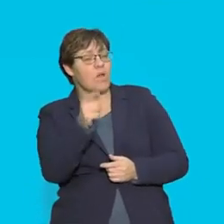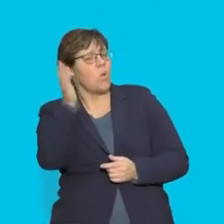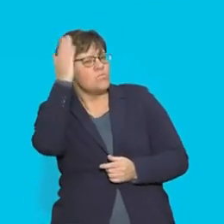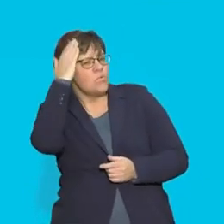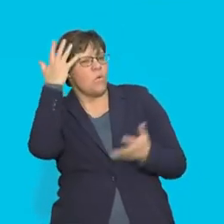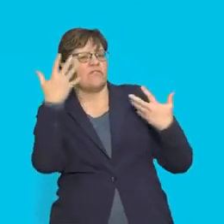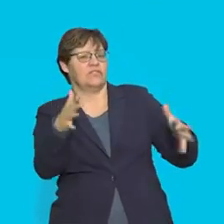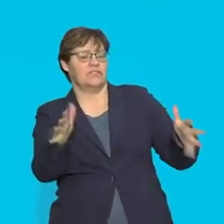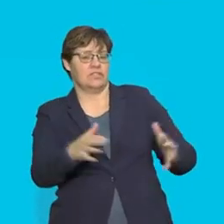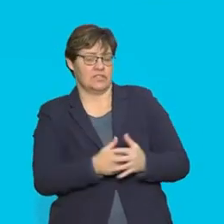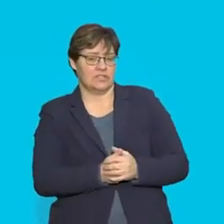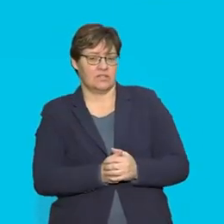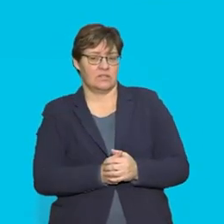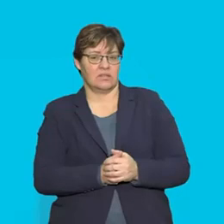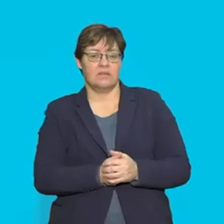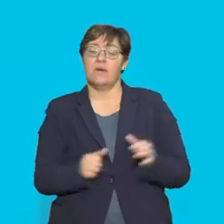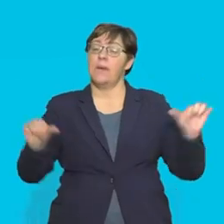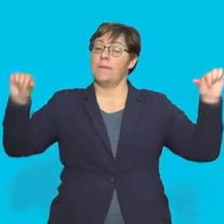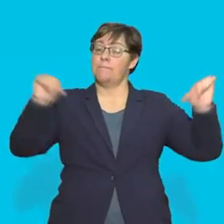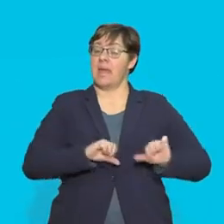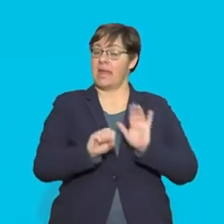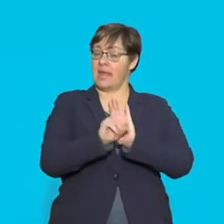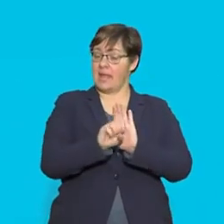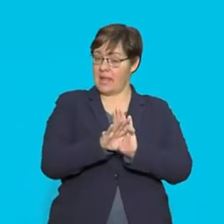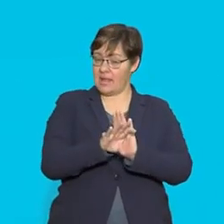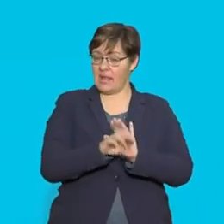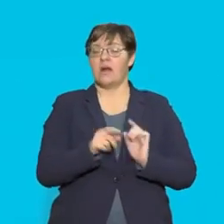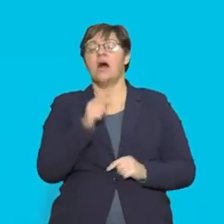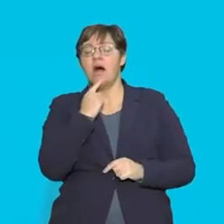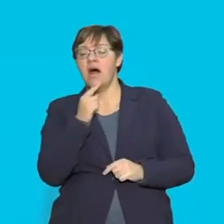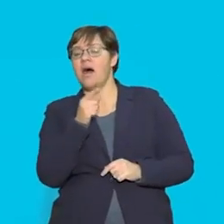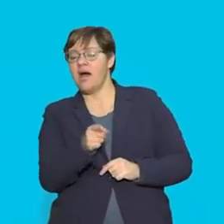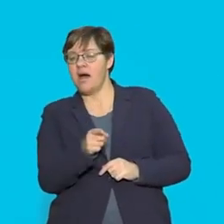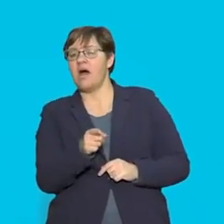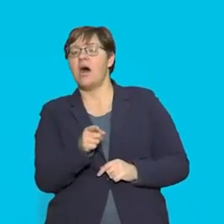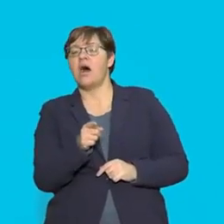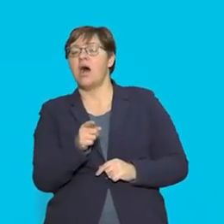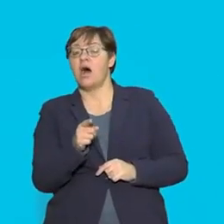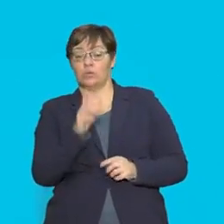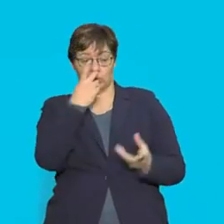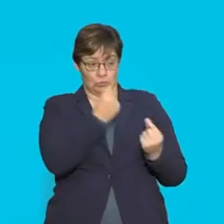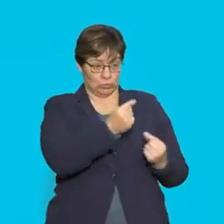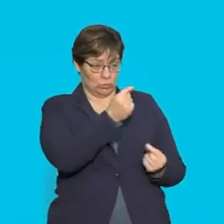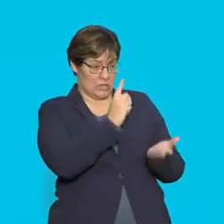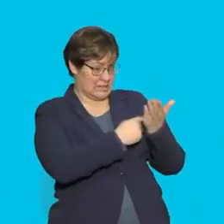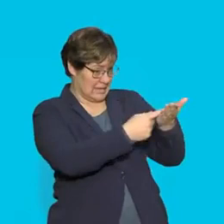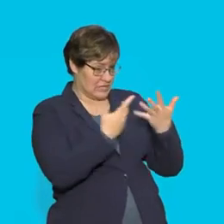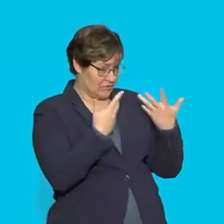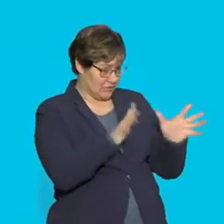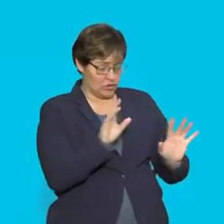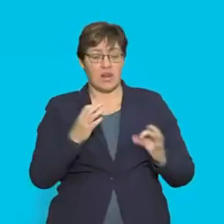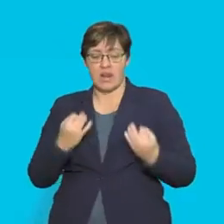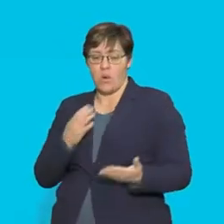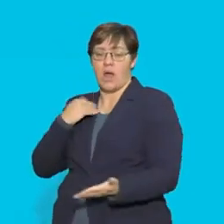is what you guys already know. But now, when we come back from the ad break, I want us to then apply all of this that